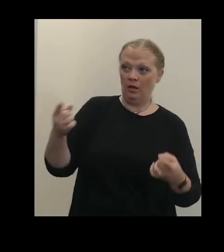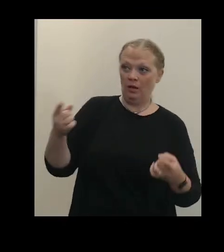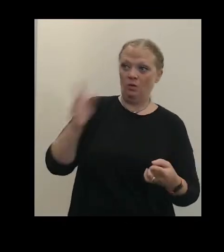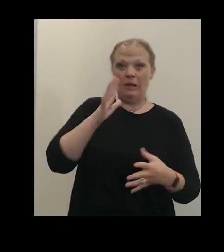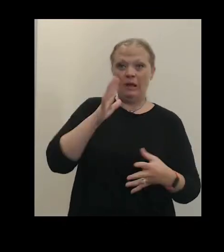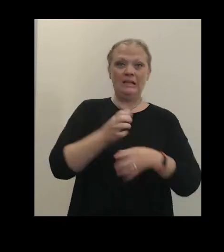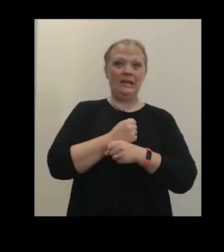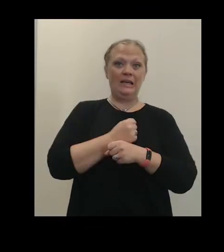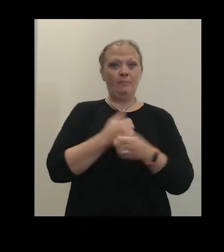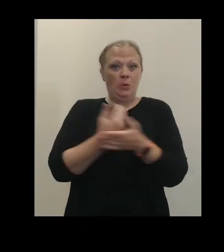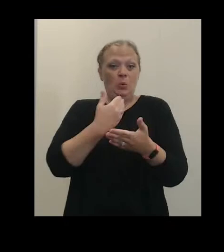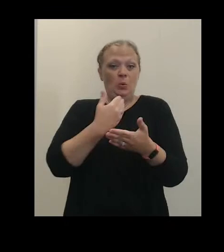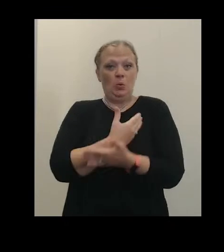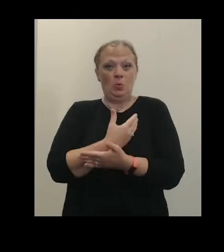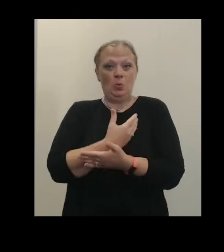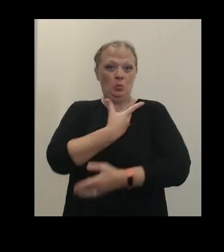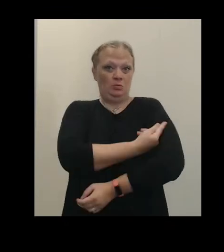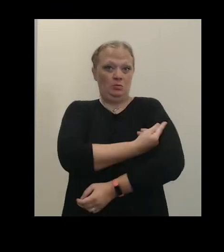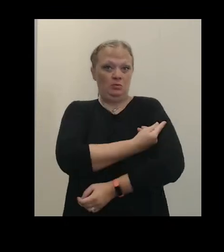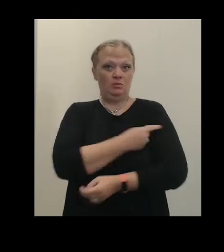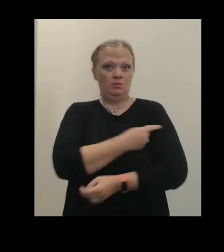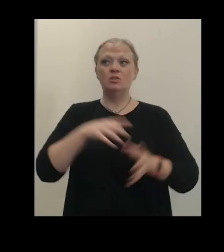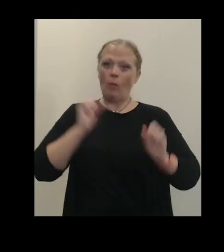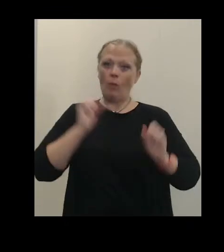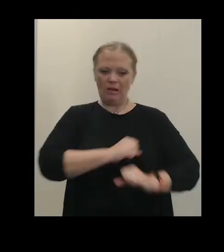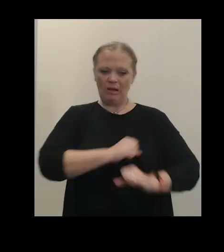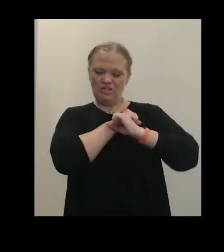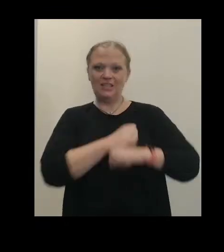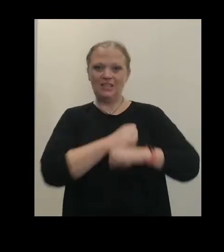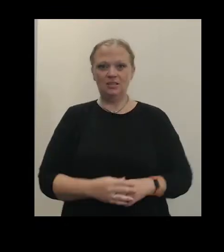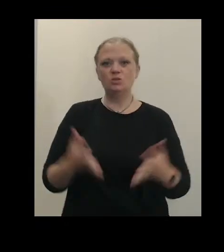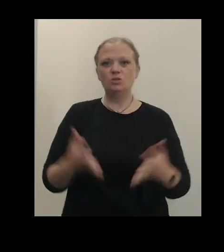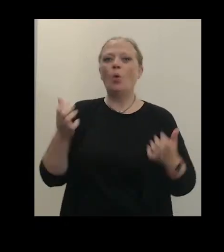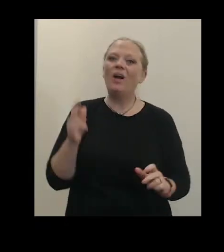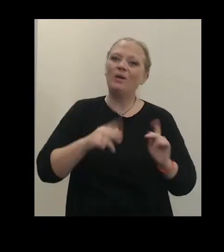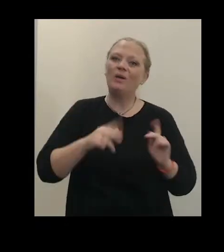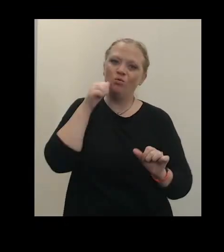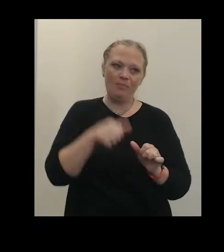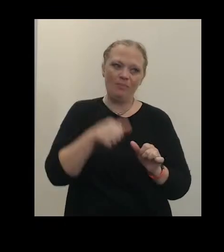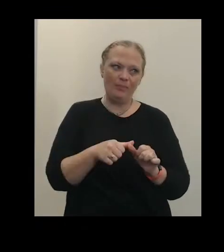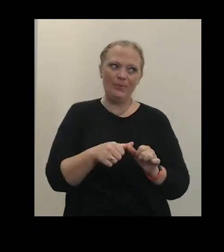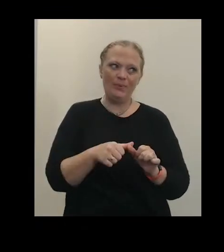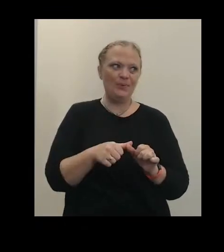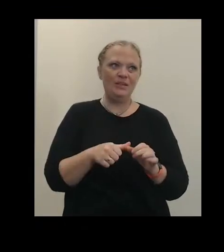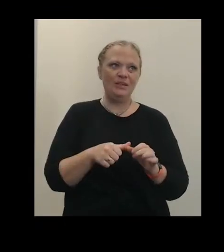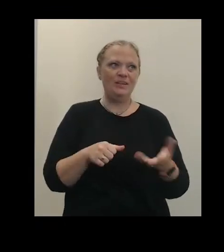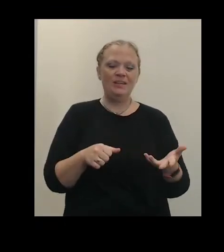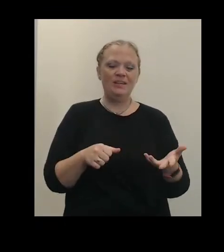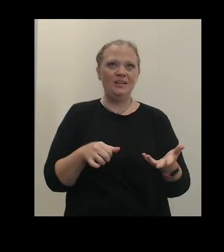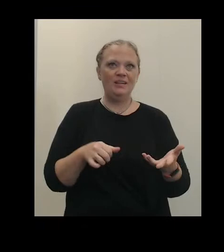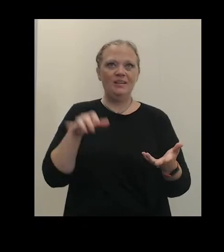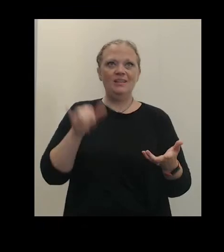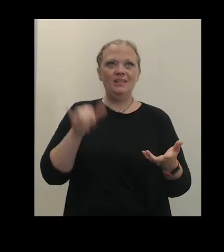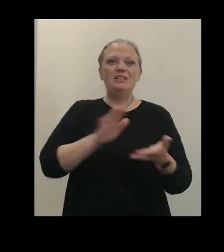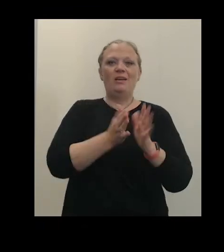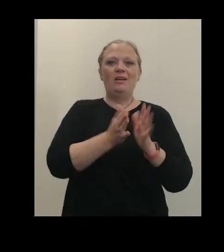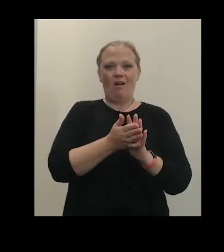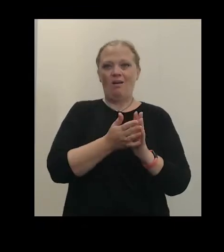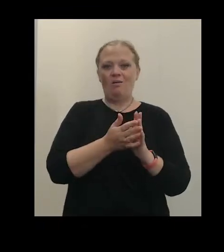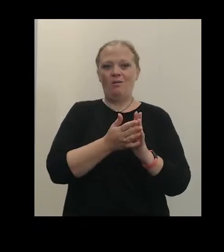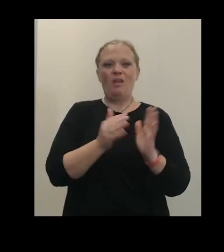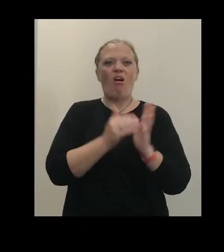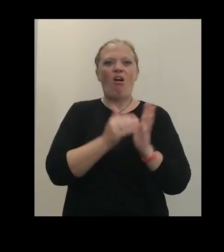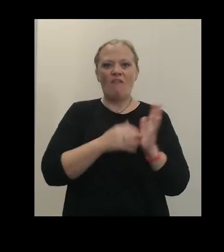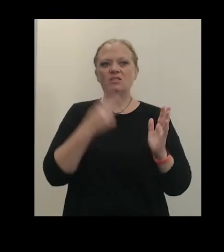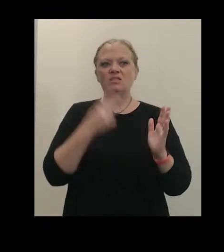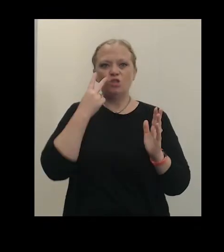my latest dose so that I can be protected. I want people to remember this is really kind of turned into what we often saw and we